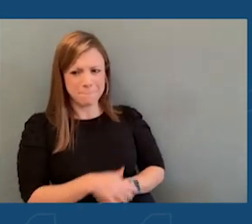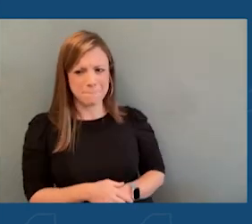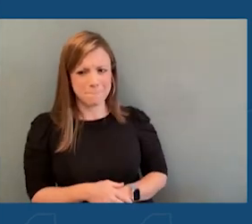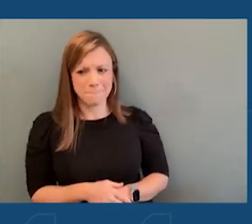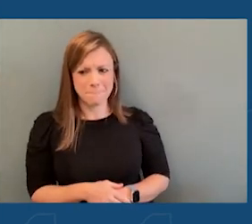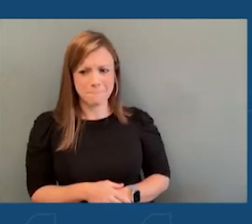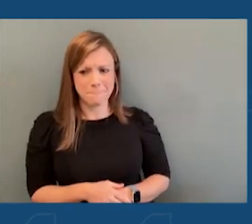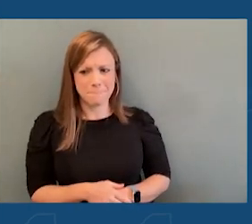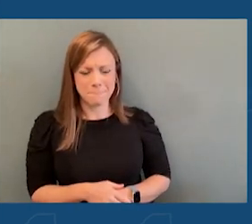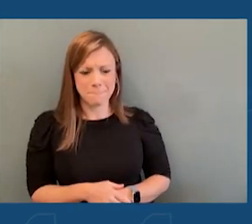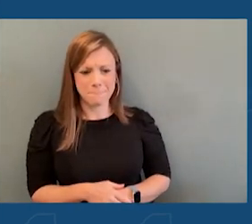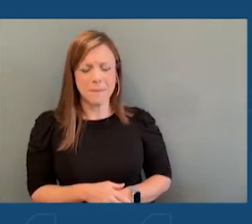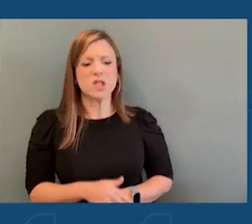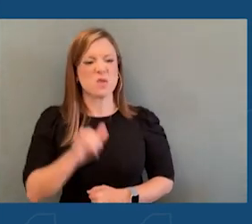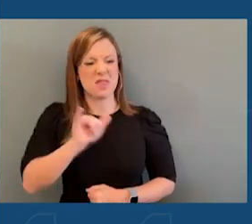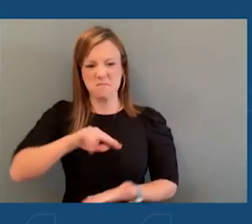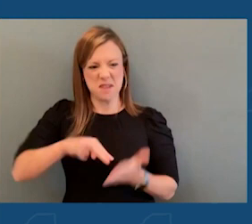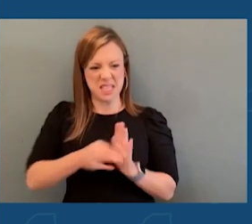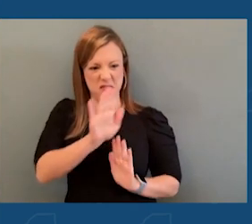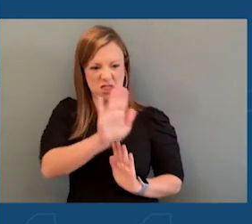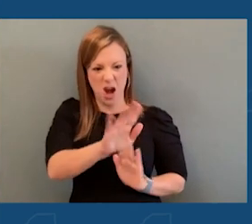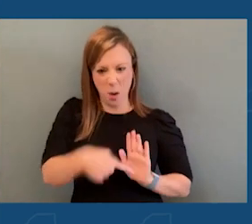been really true to life.